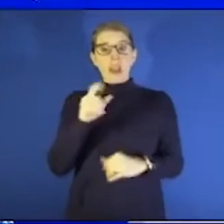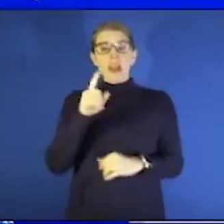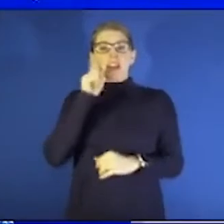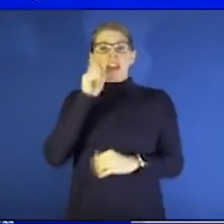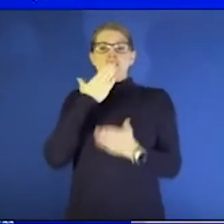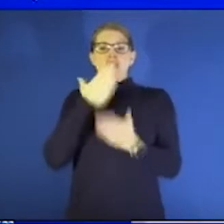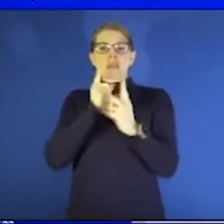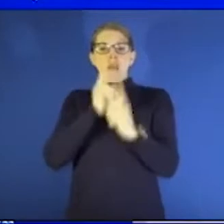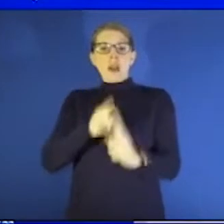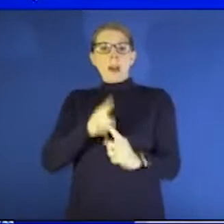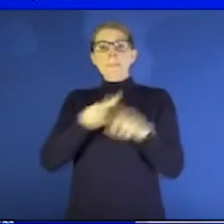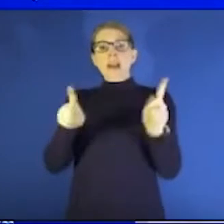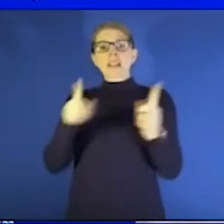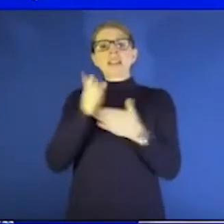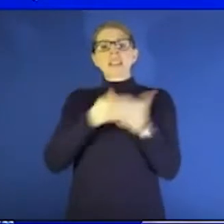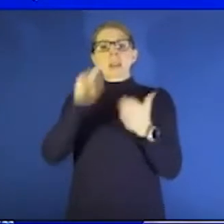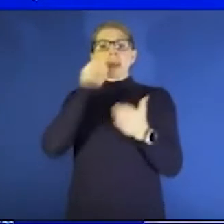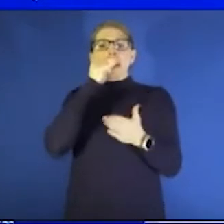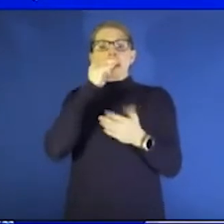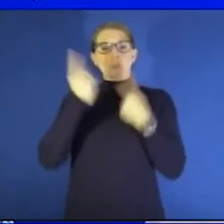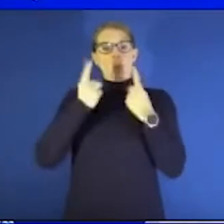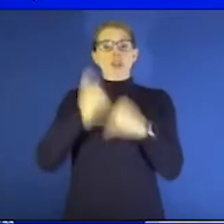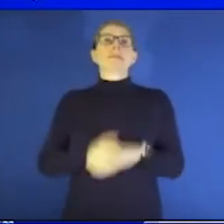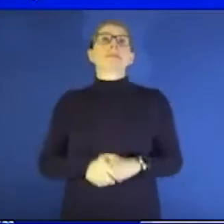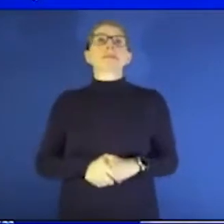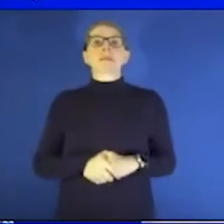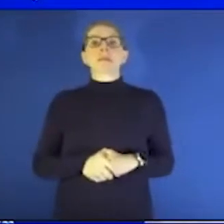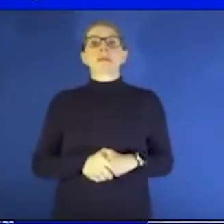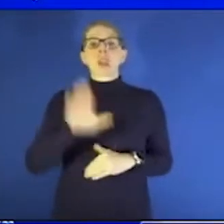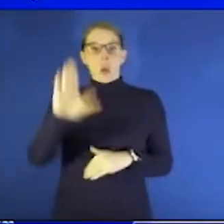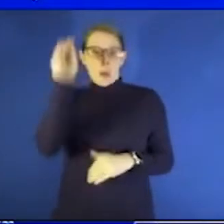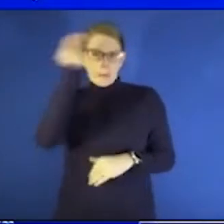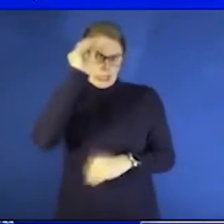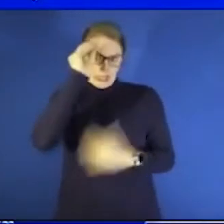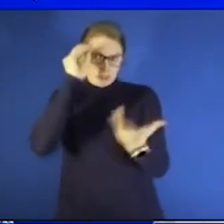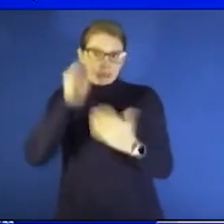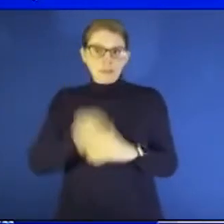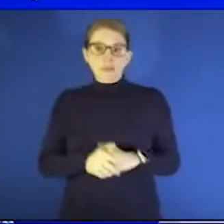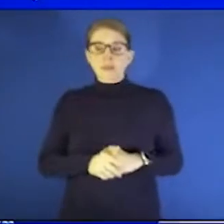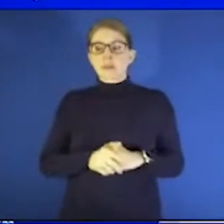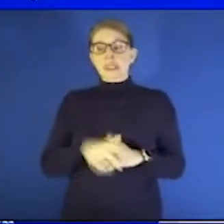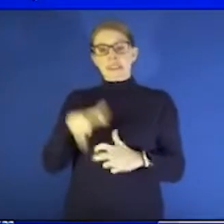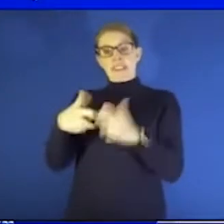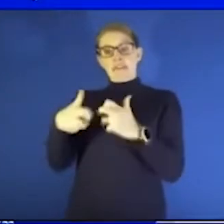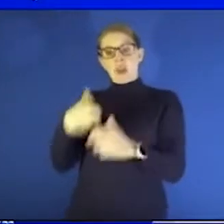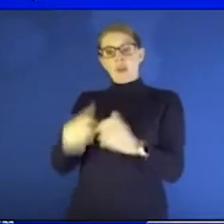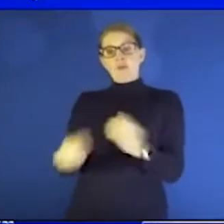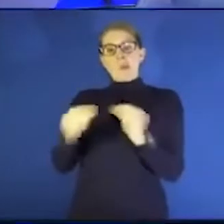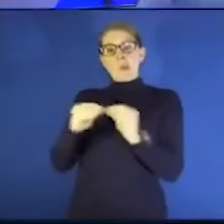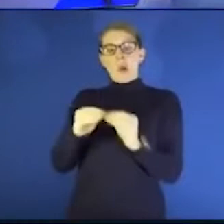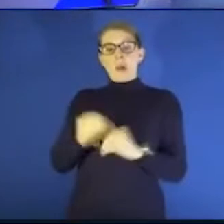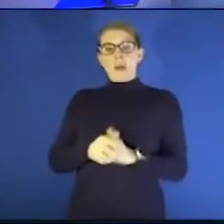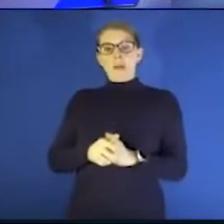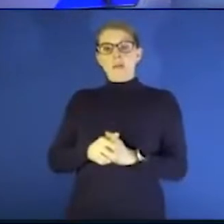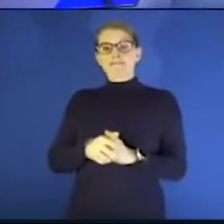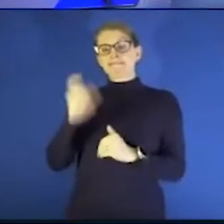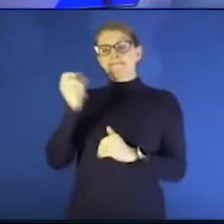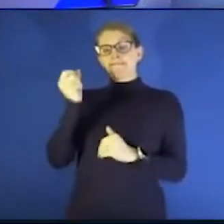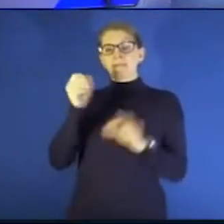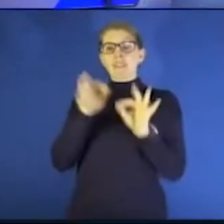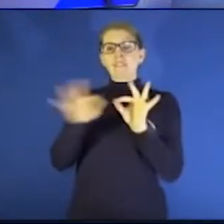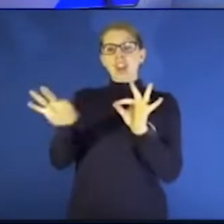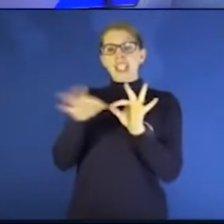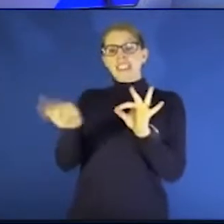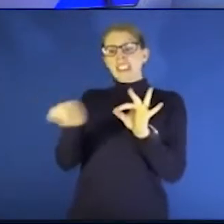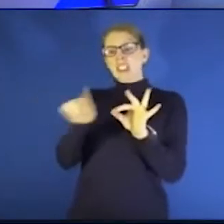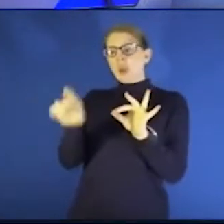some kids, and just wondering what your opinion is it more difficult even in phrasing questions or discussing things that